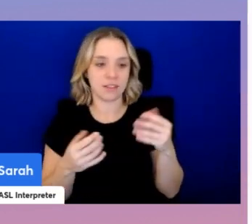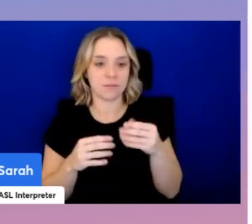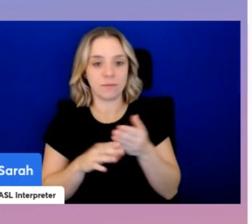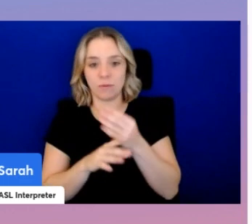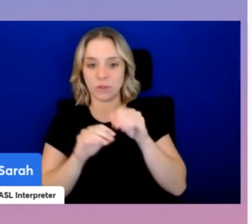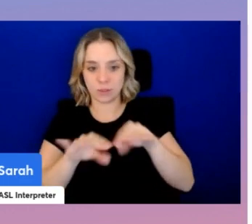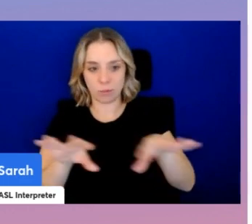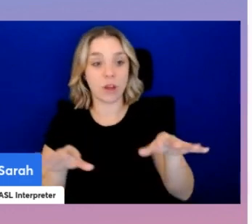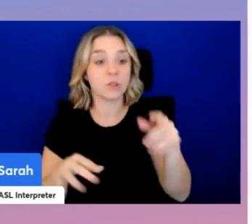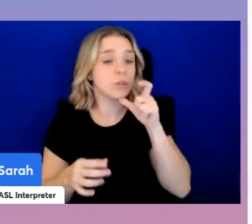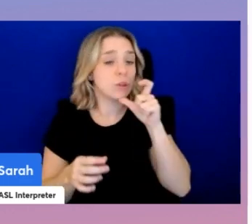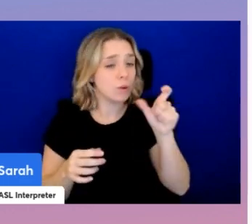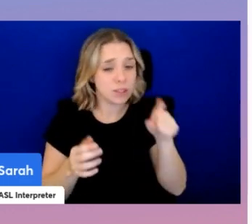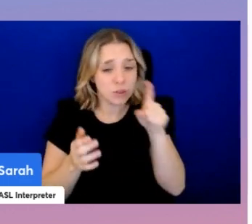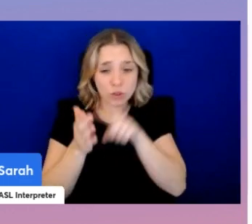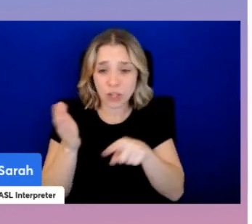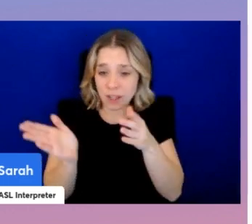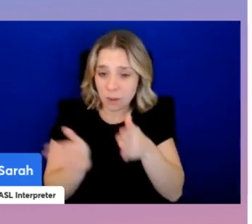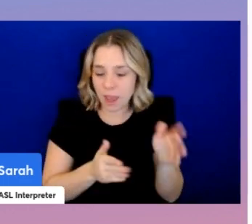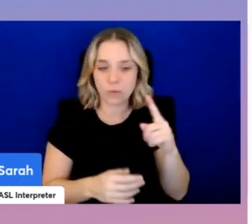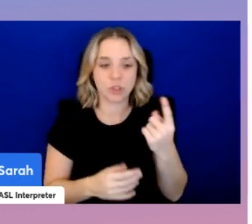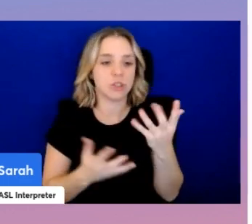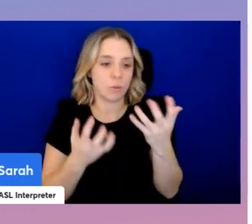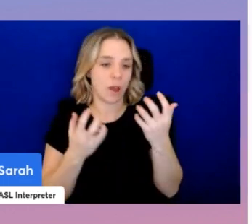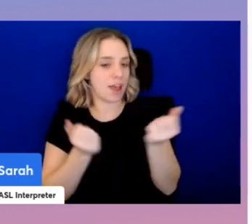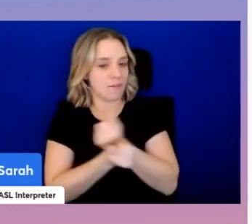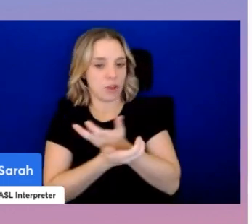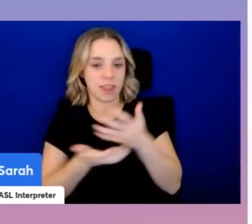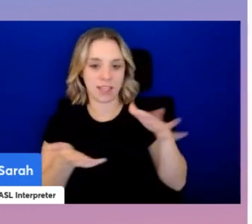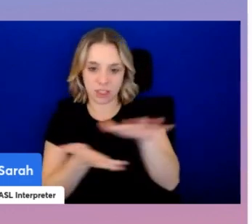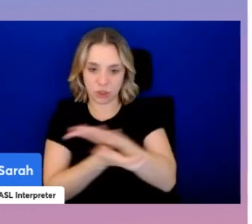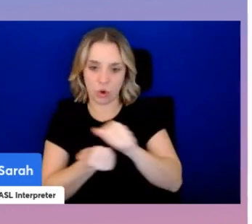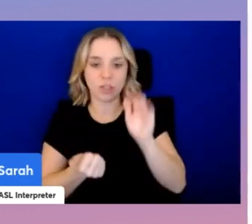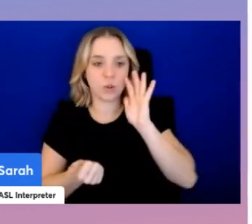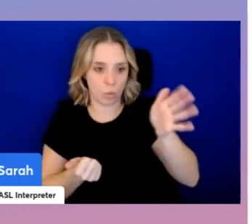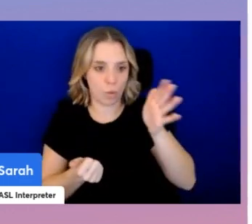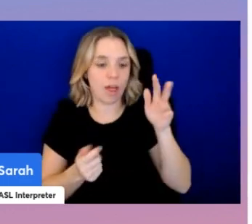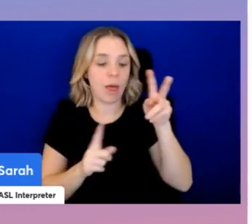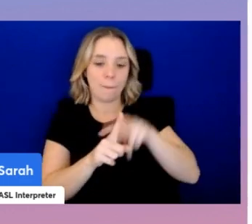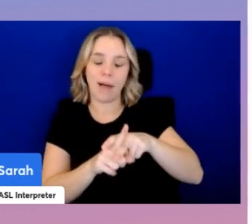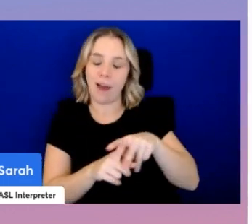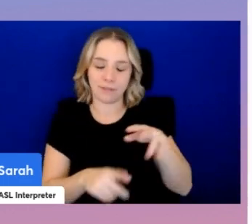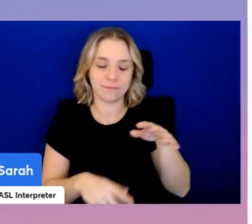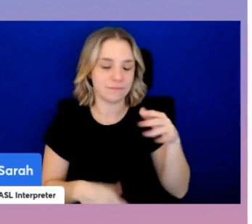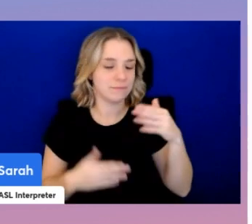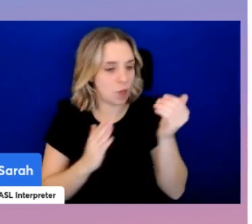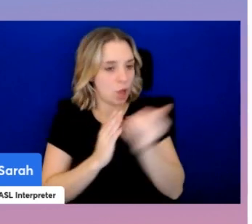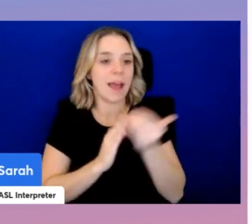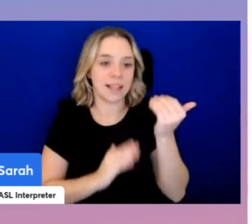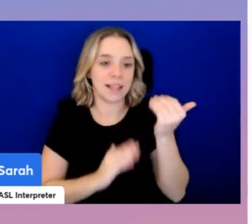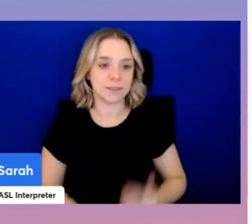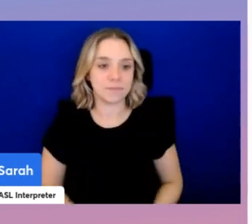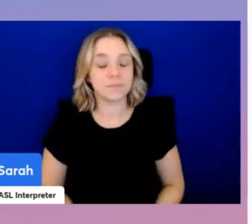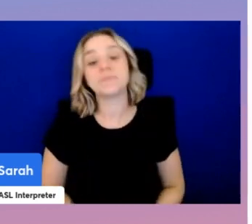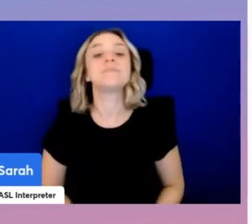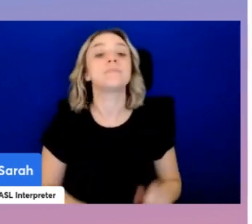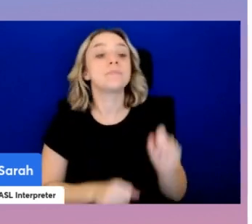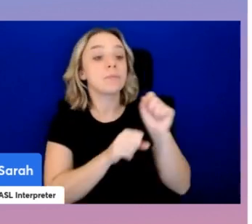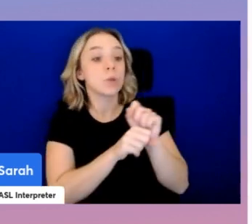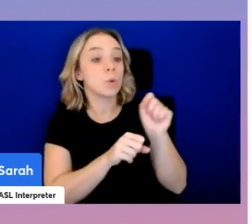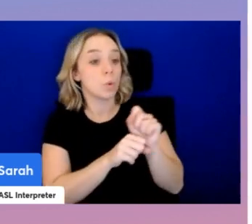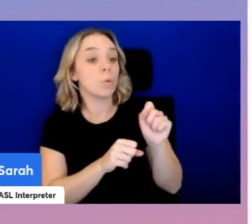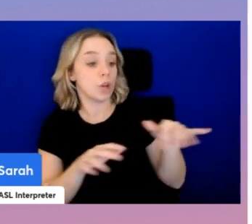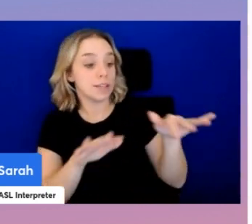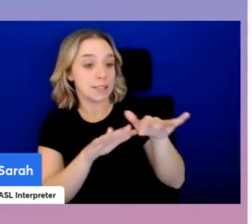apply or check the plan. We want everything destroyed, so we're going to apply automatically. We set the workspace ID, and we set the